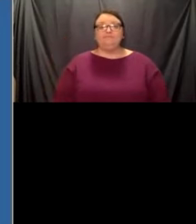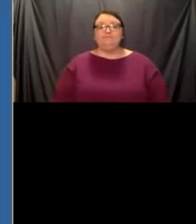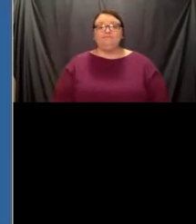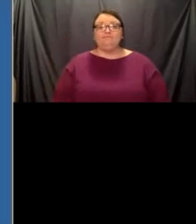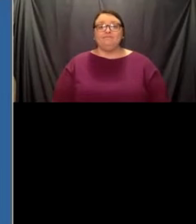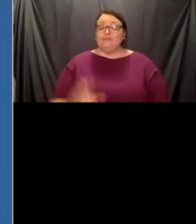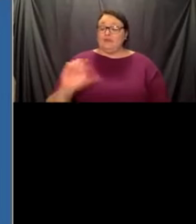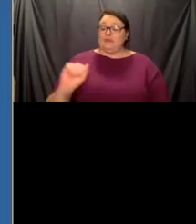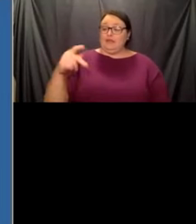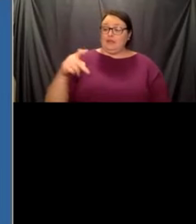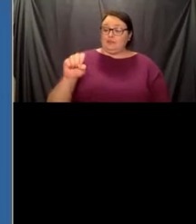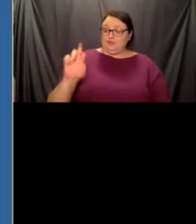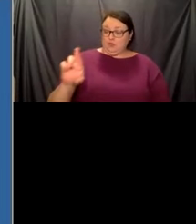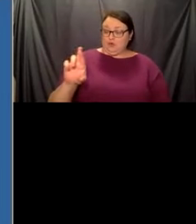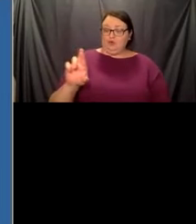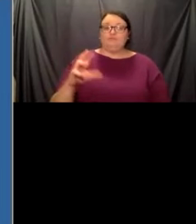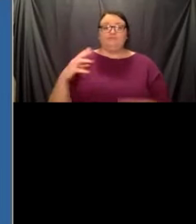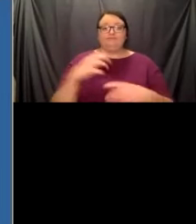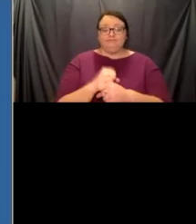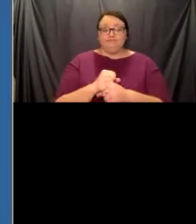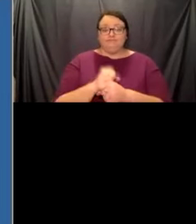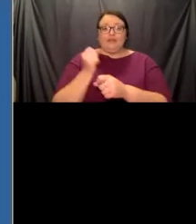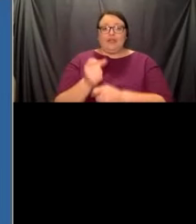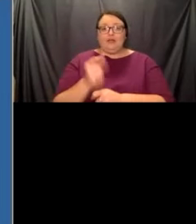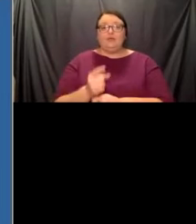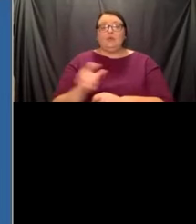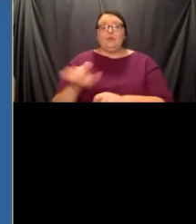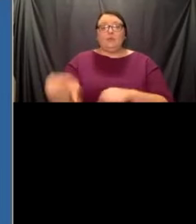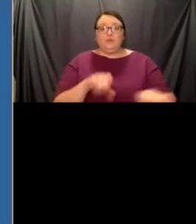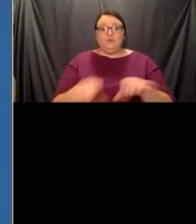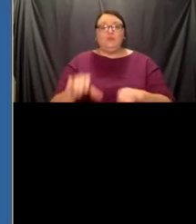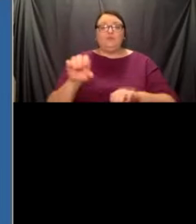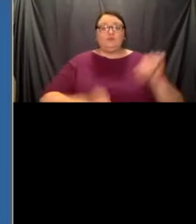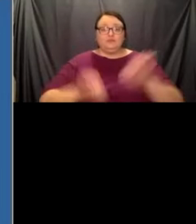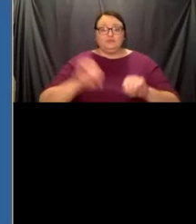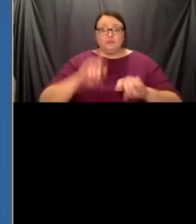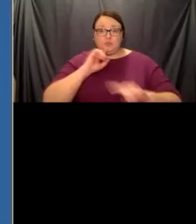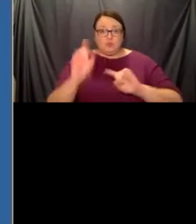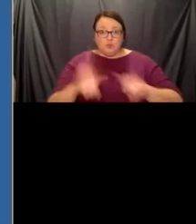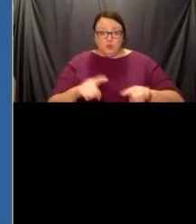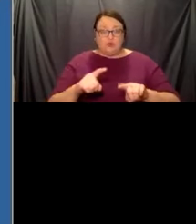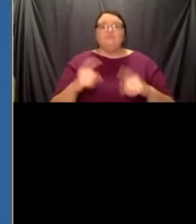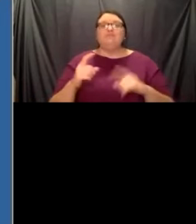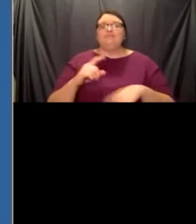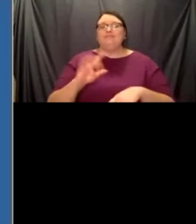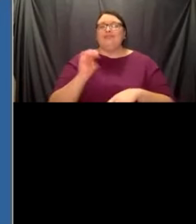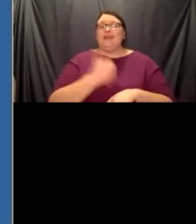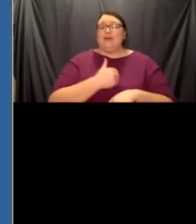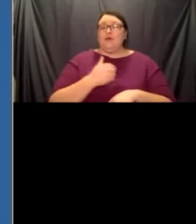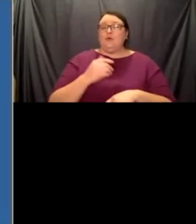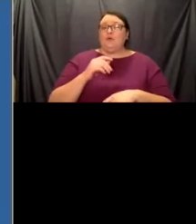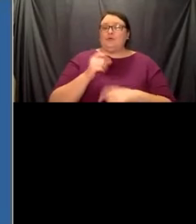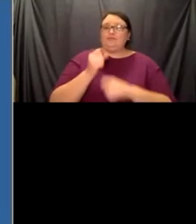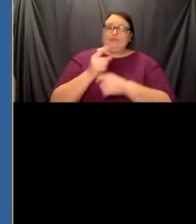The CAPER, or Consolidated Annual Performance Evaluation Report, is our La palabra CAPER significa revisión